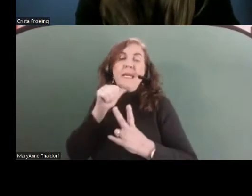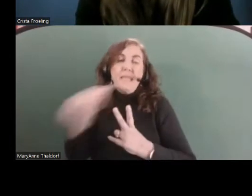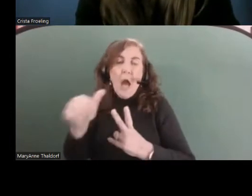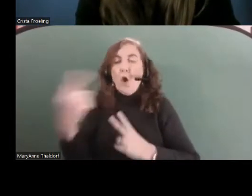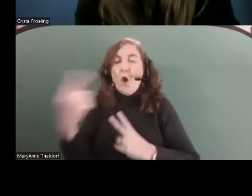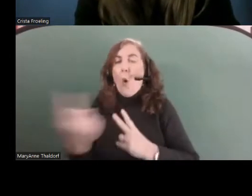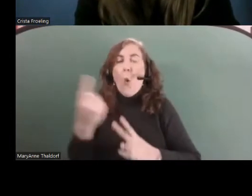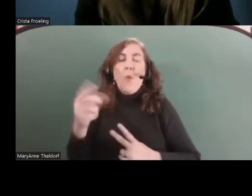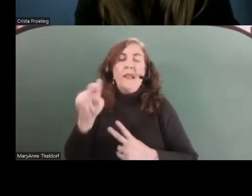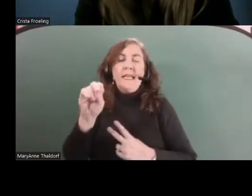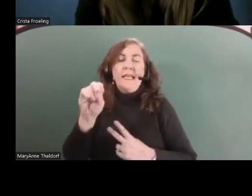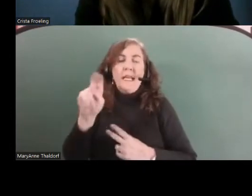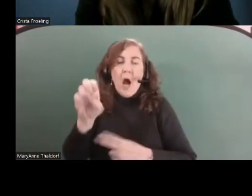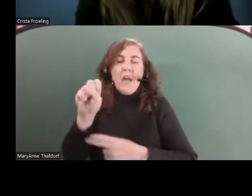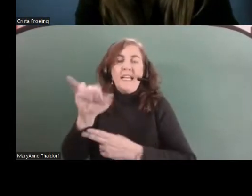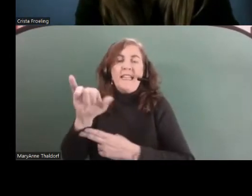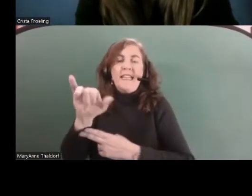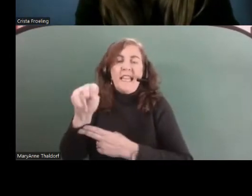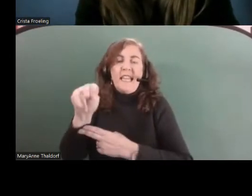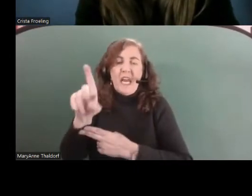syndrome. And then